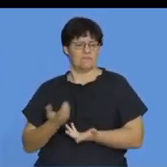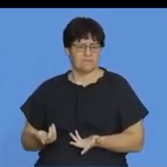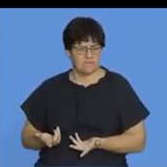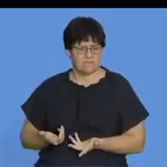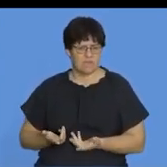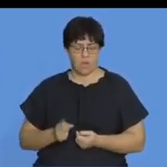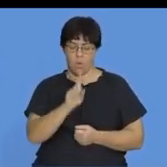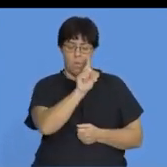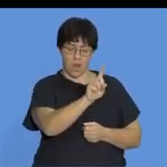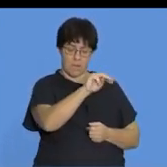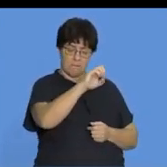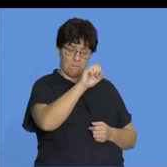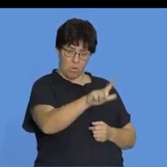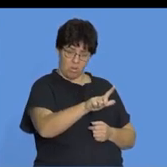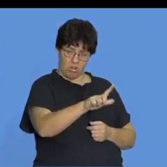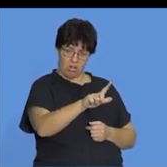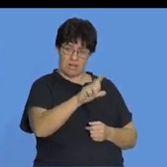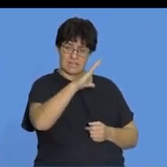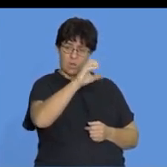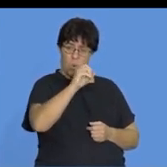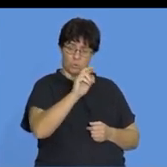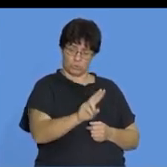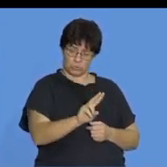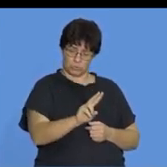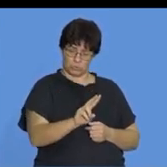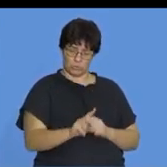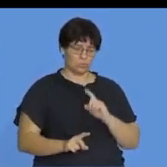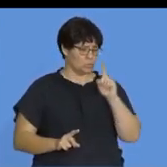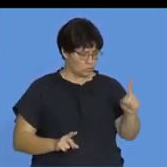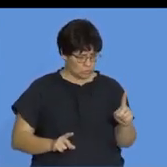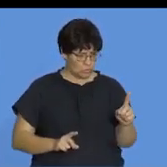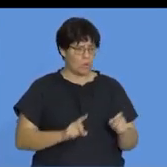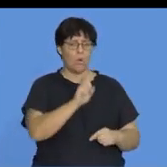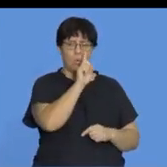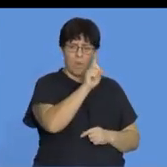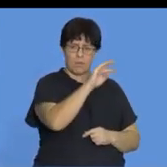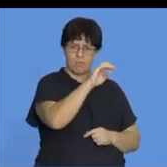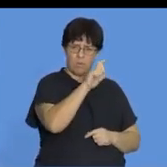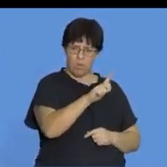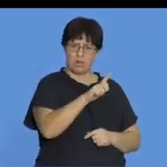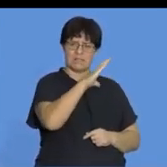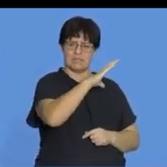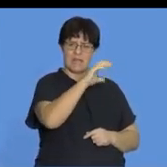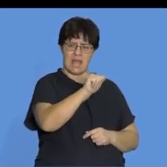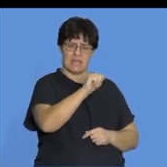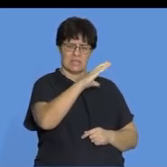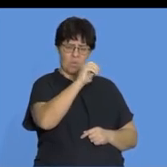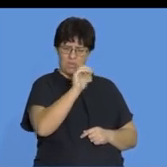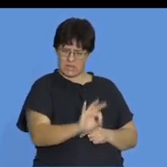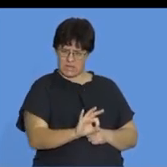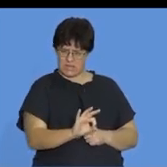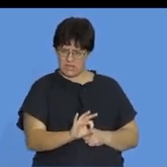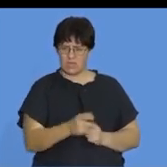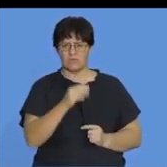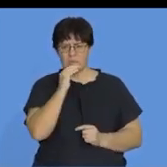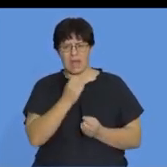if 1 mole of carbon dioxide is produced by 1 mole of calcium carbonate, okay? It means how